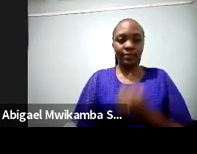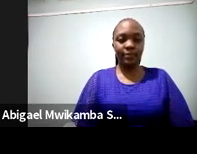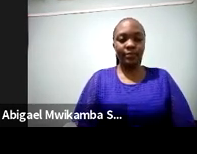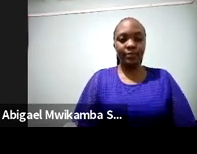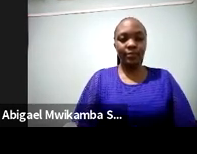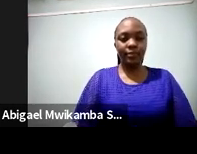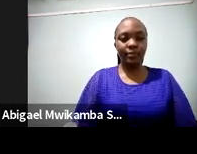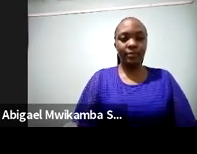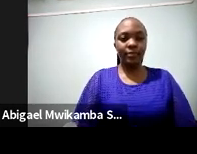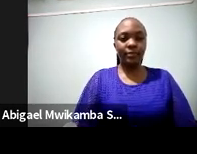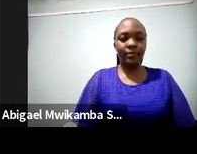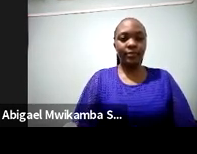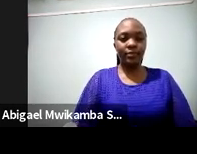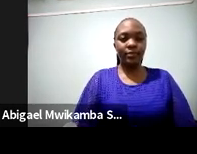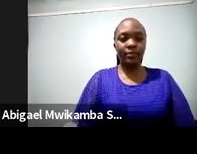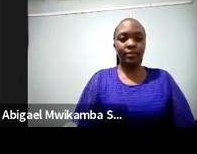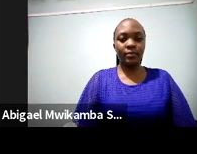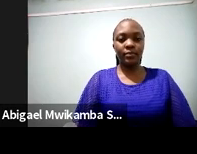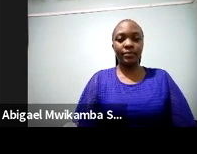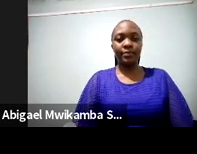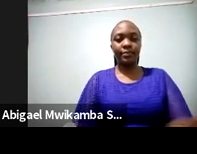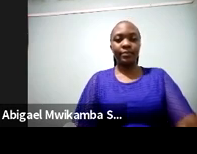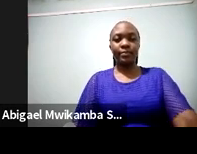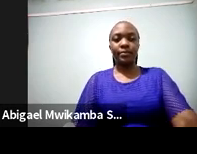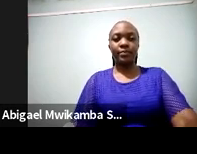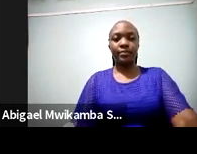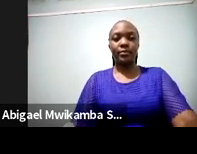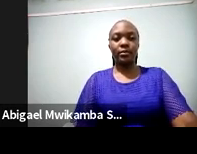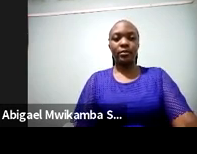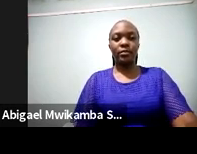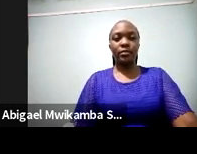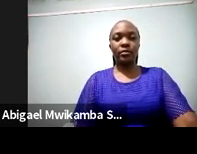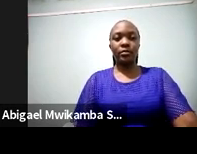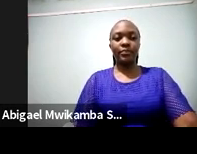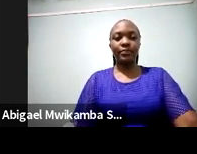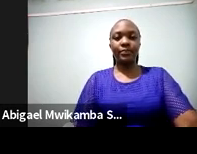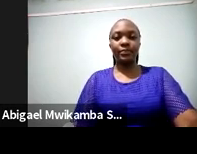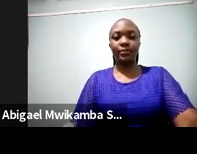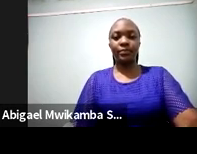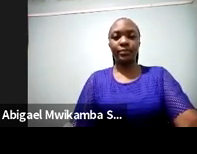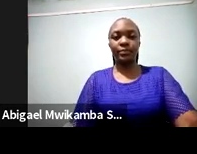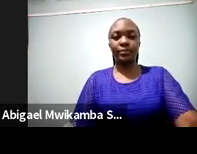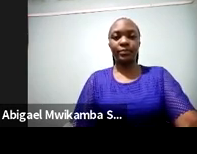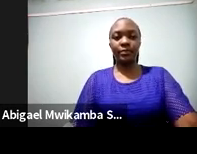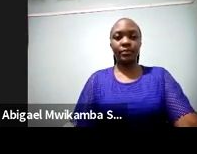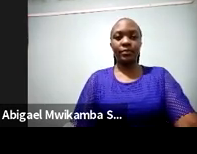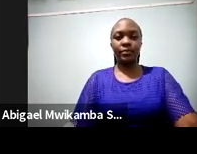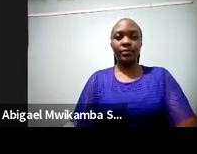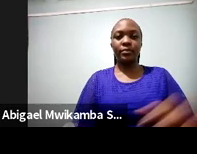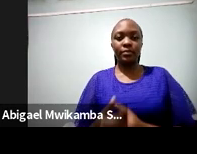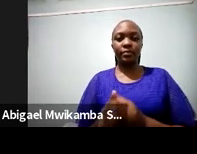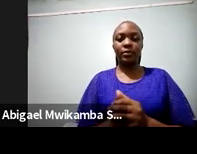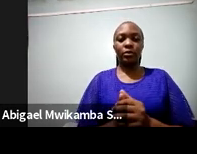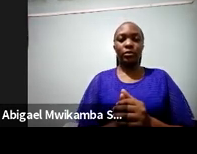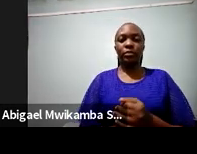So let's discuss yet another very important aspect of financial management and personal financial